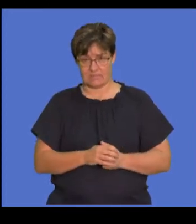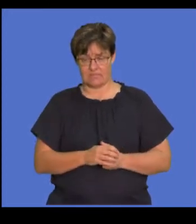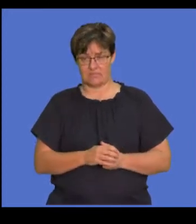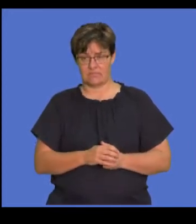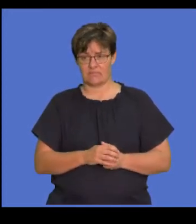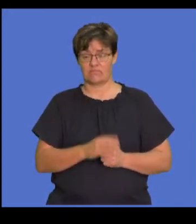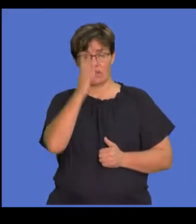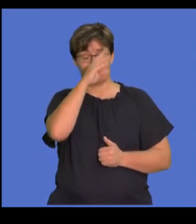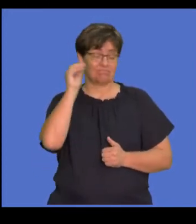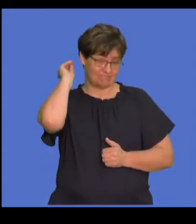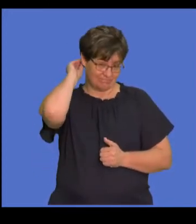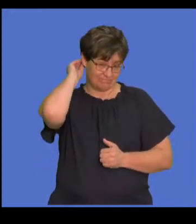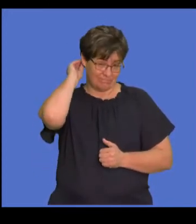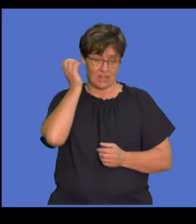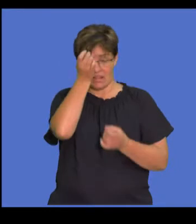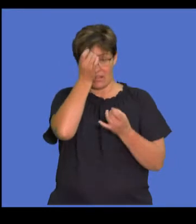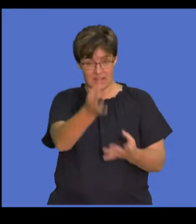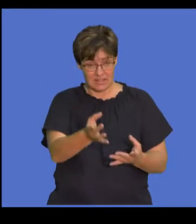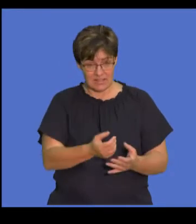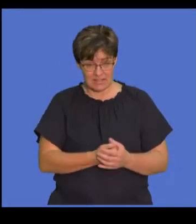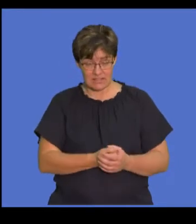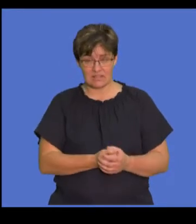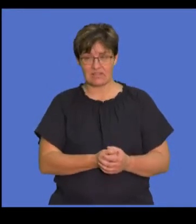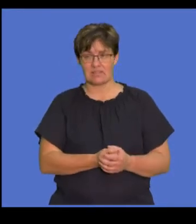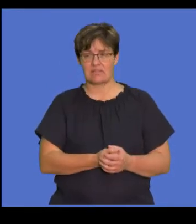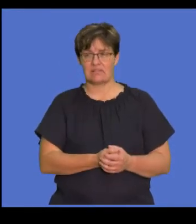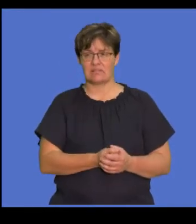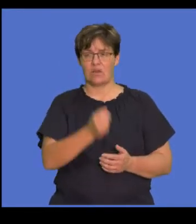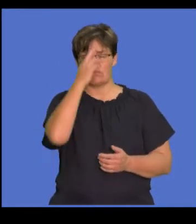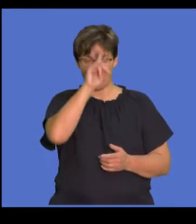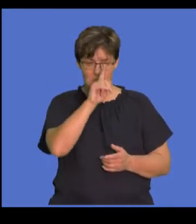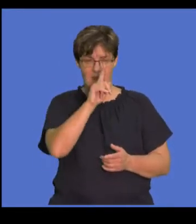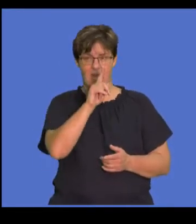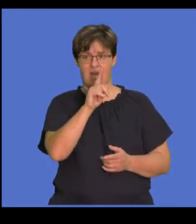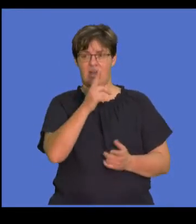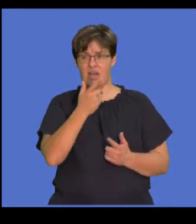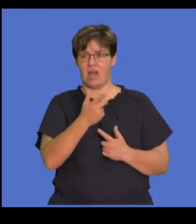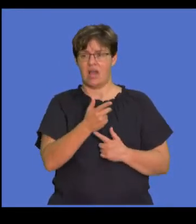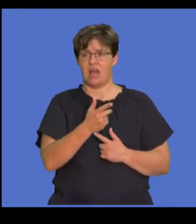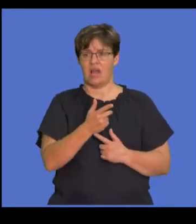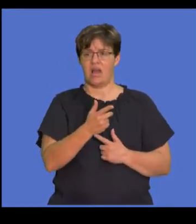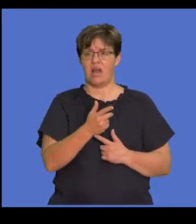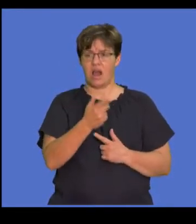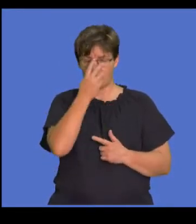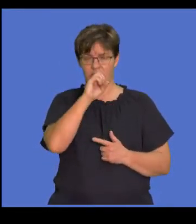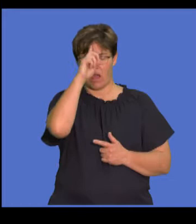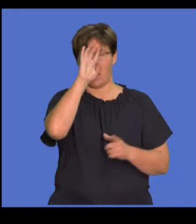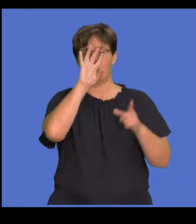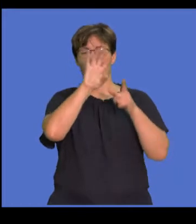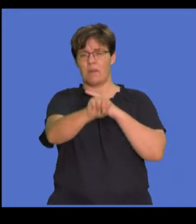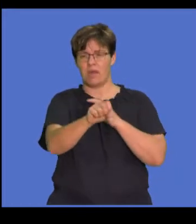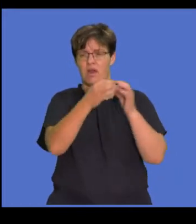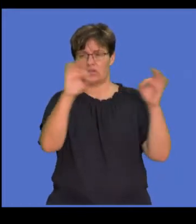Now, the memory tool that I said I'm going to give you, please remember this phrase as your mnemonic to try